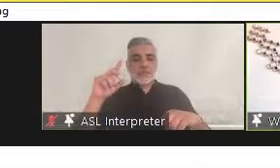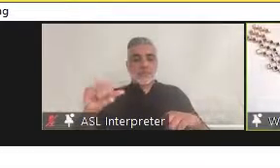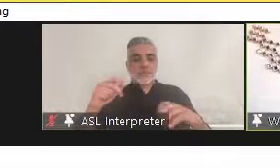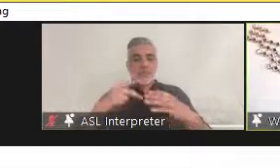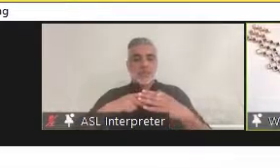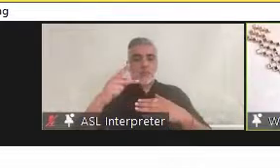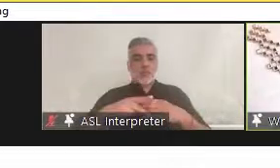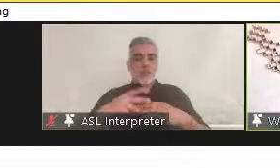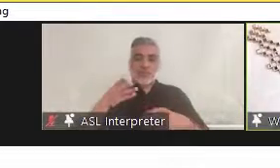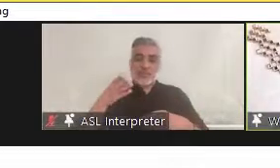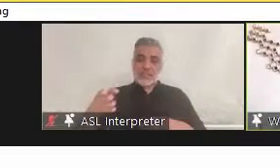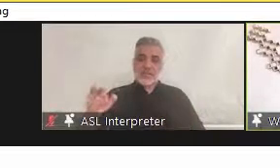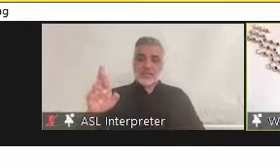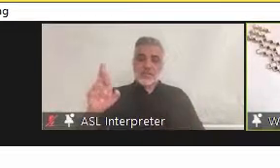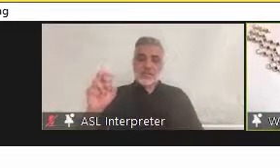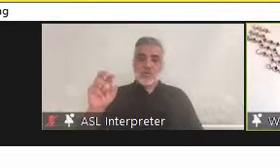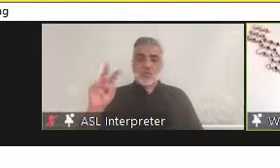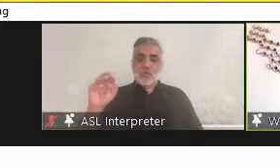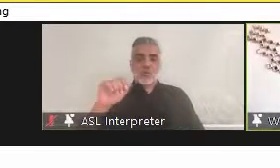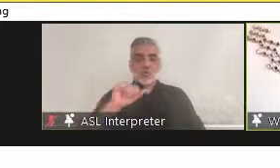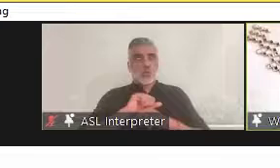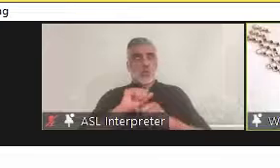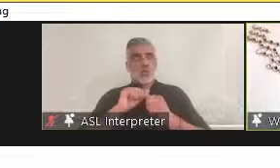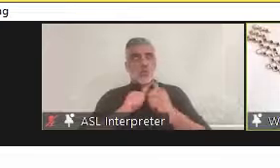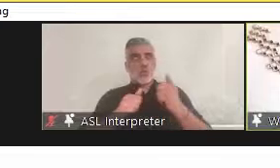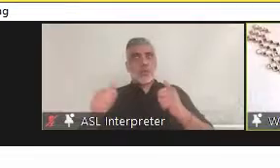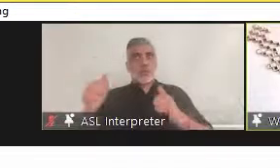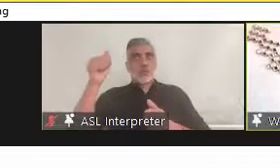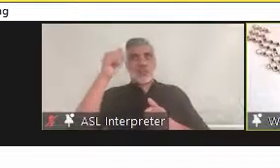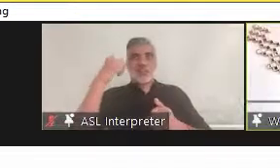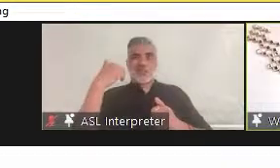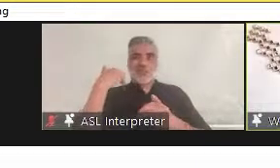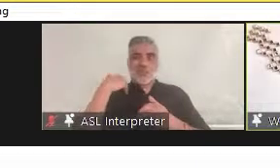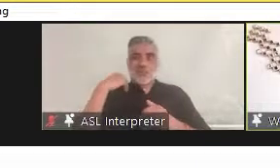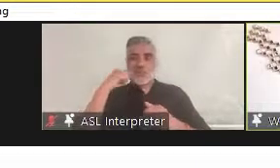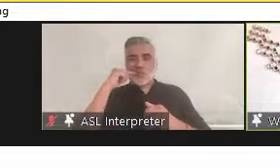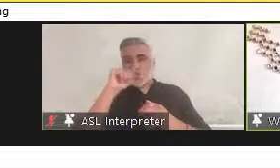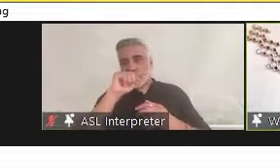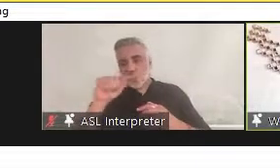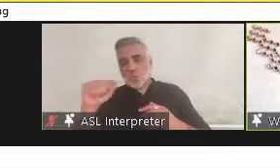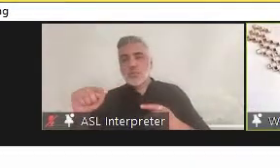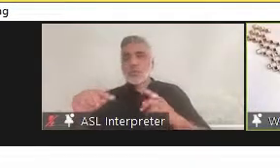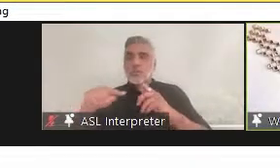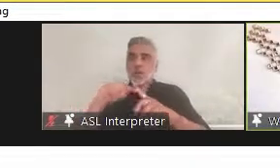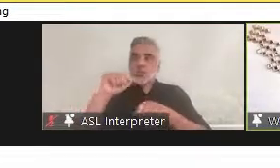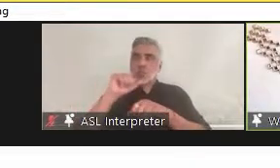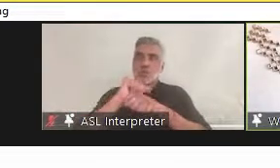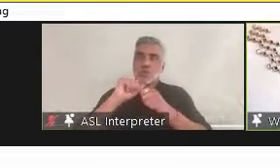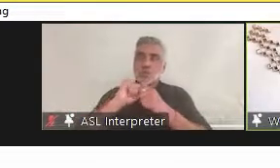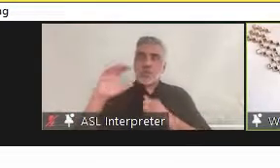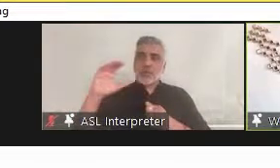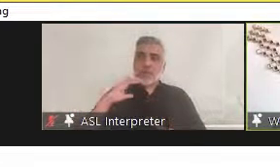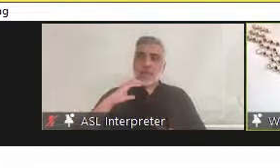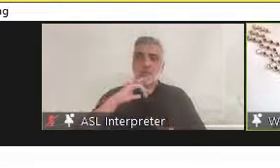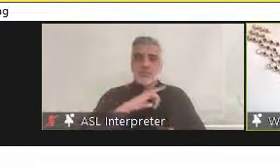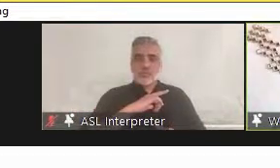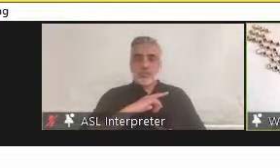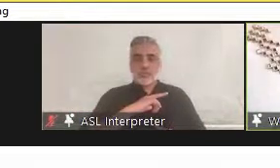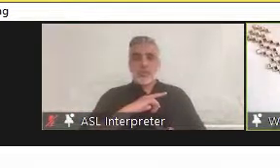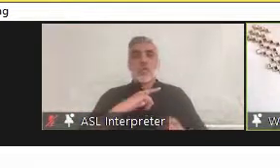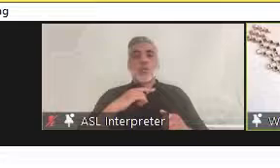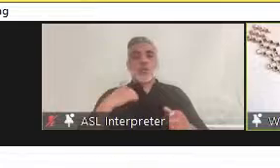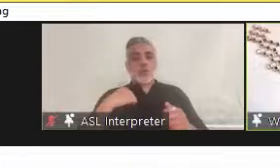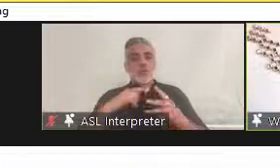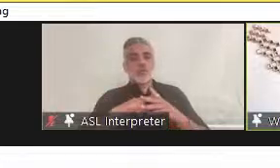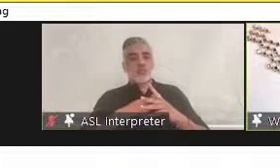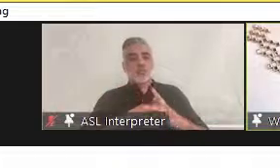in Rwanda, working with the ministry responsible, but also the council and other key stakeholders. Right. We will start, of course, by